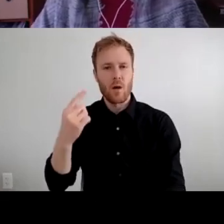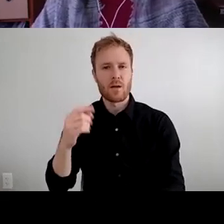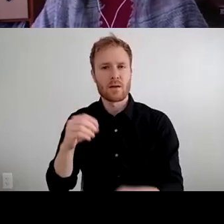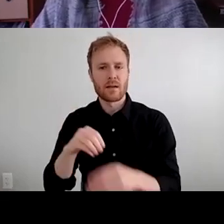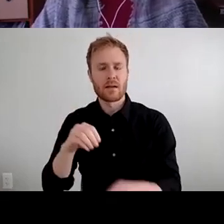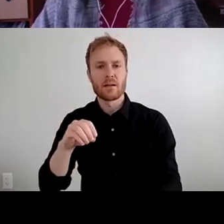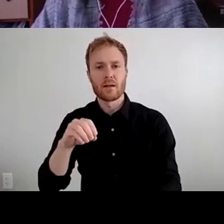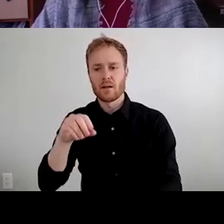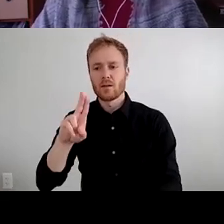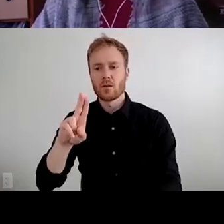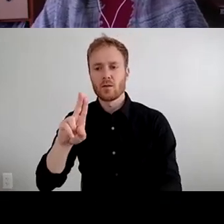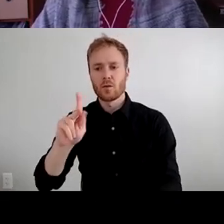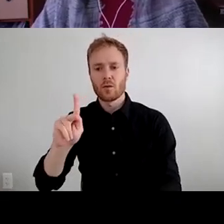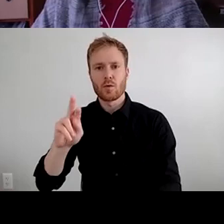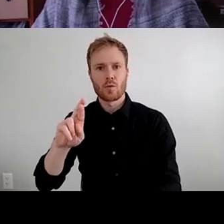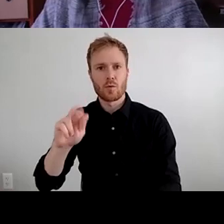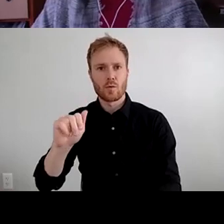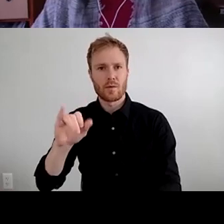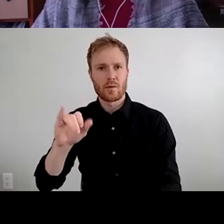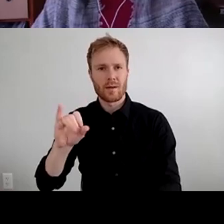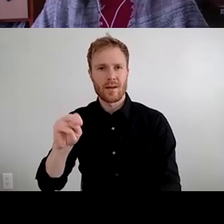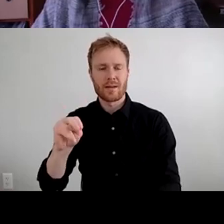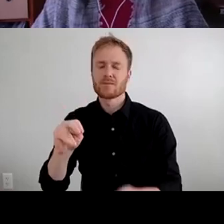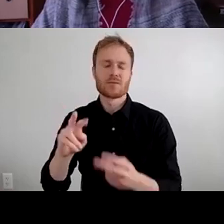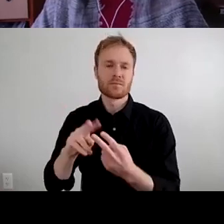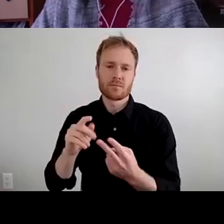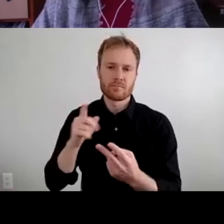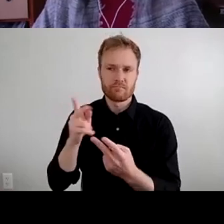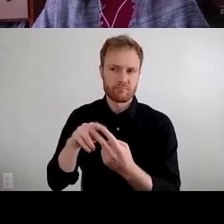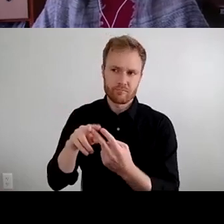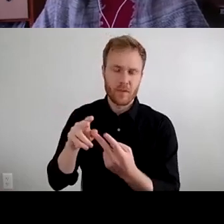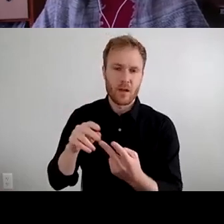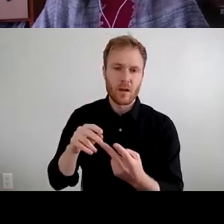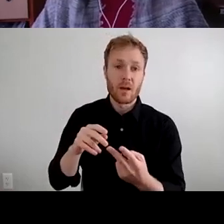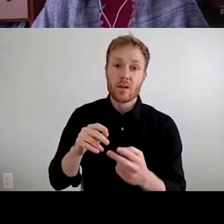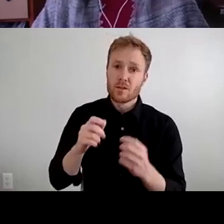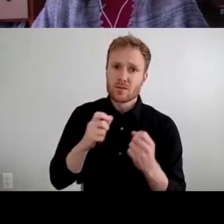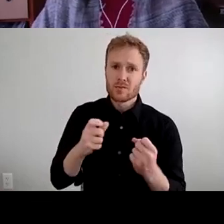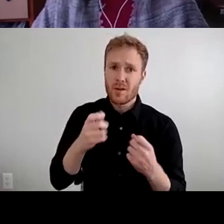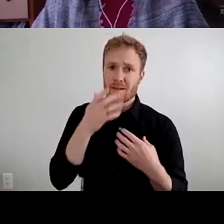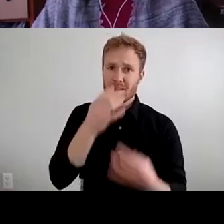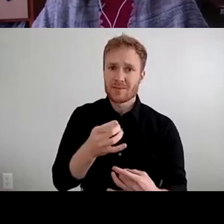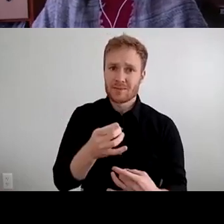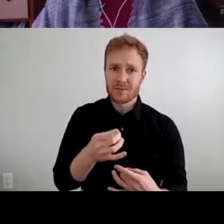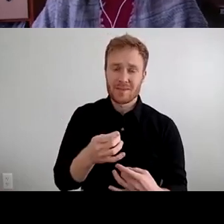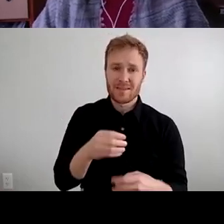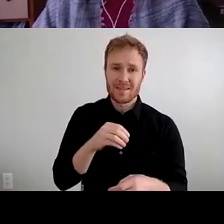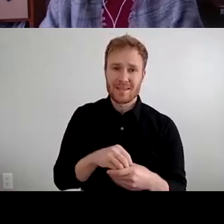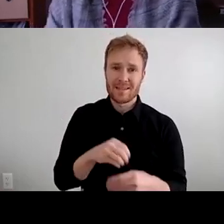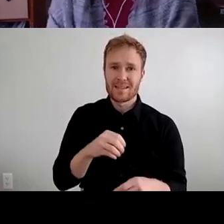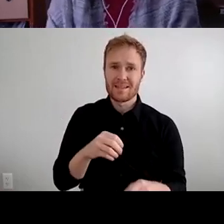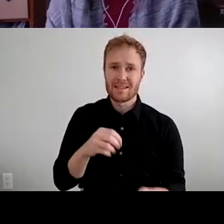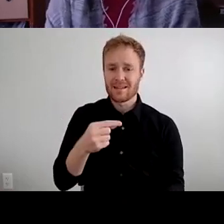But no, there's a very strong interest in Warhol in Glasgow. So it's